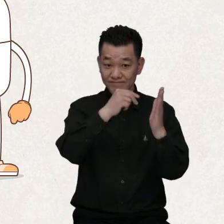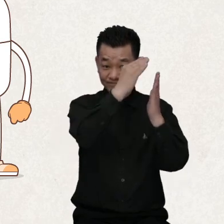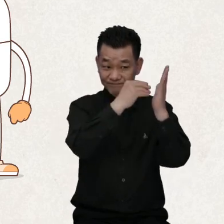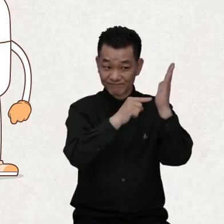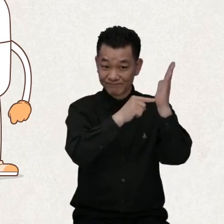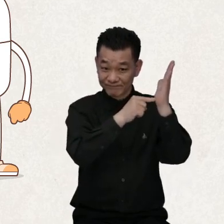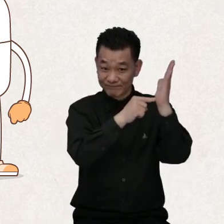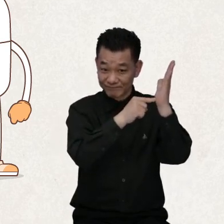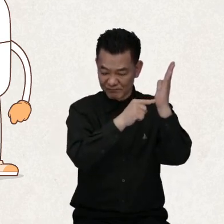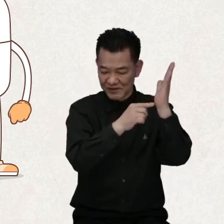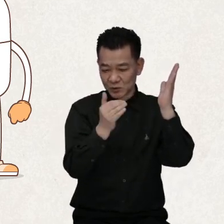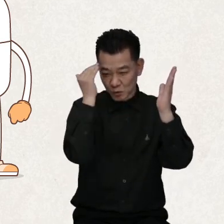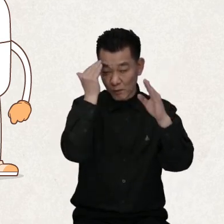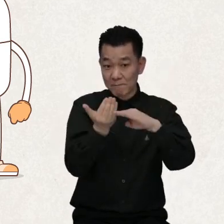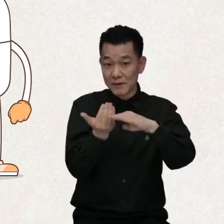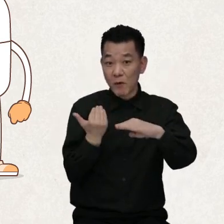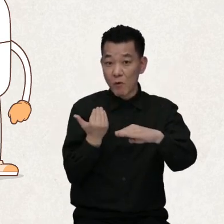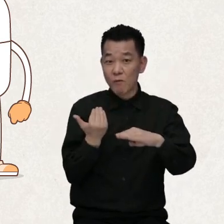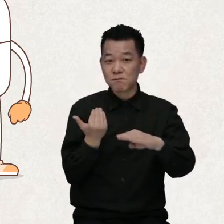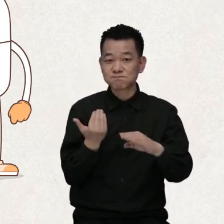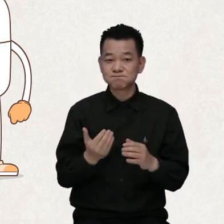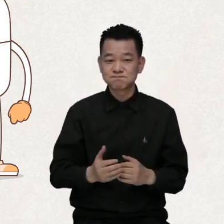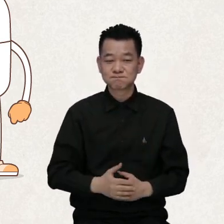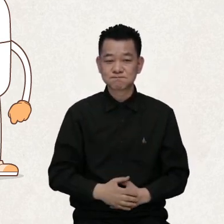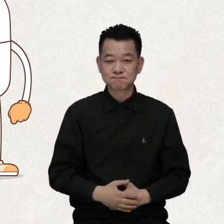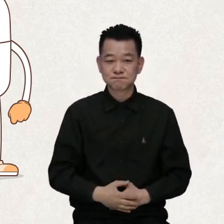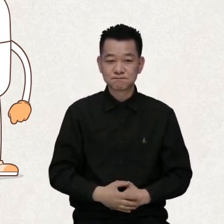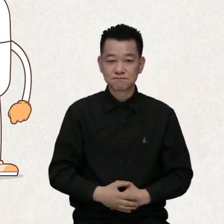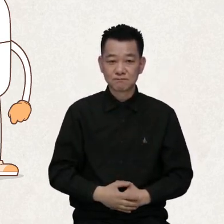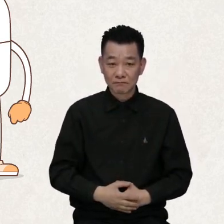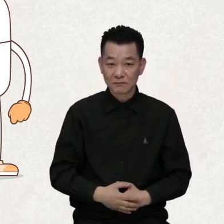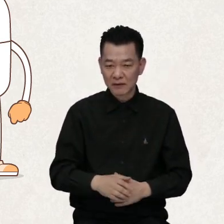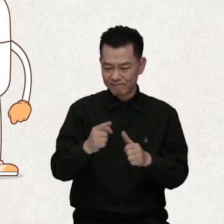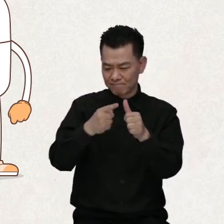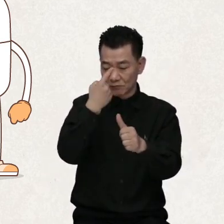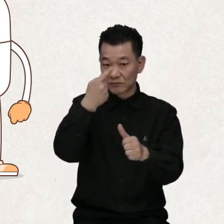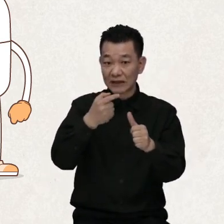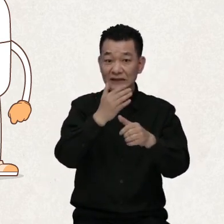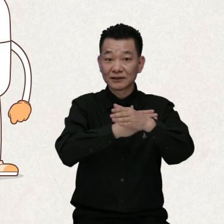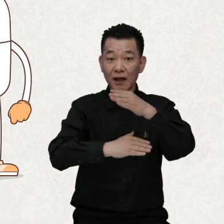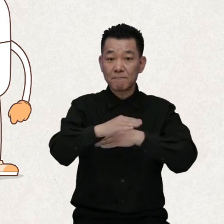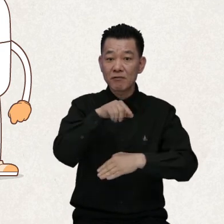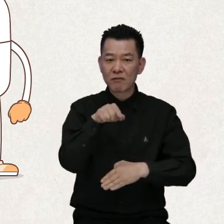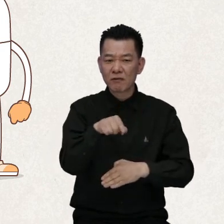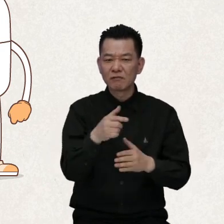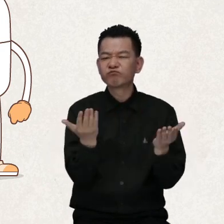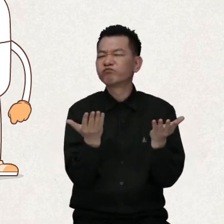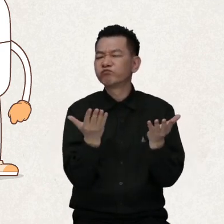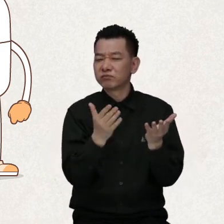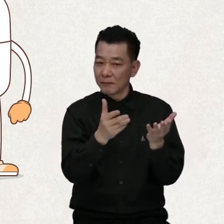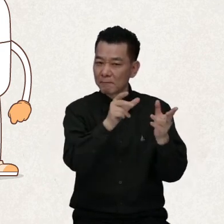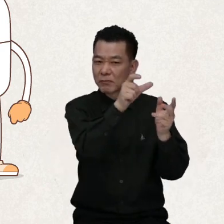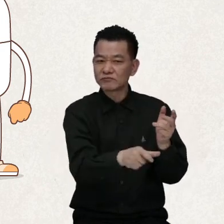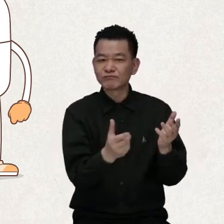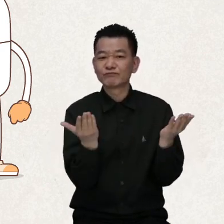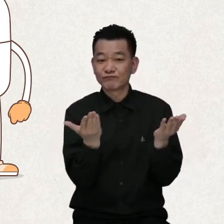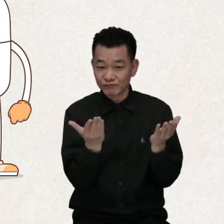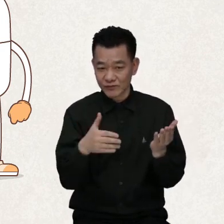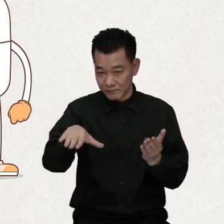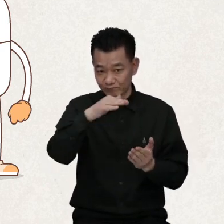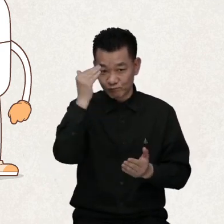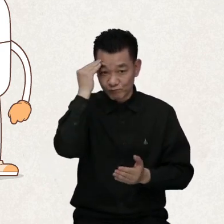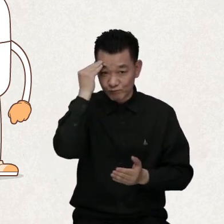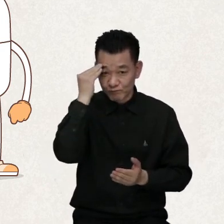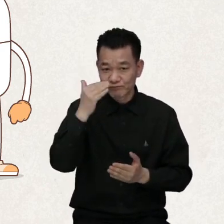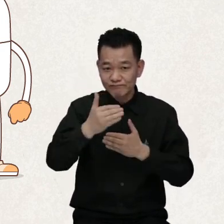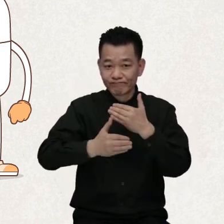Before we get into the UN Convention on the Rights of Persons with Disabilities, let's first understand who the persons with disabilities